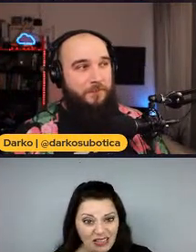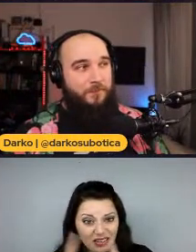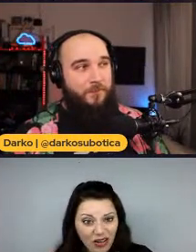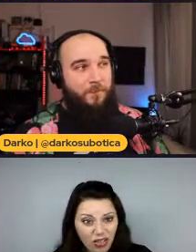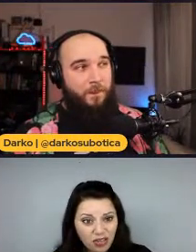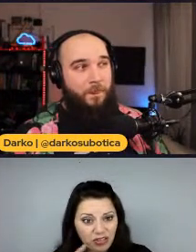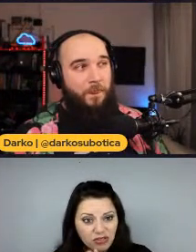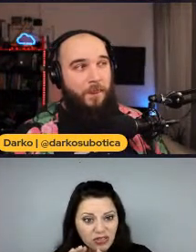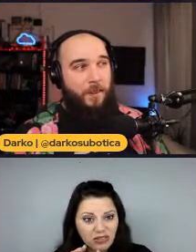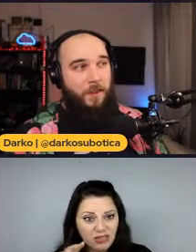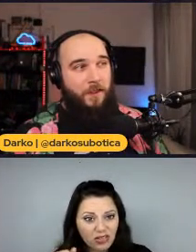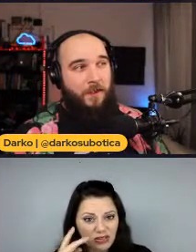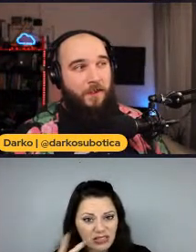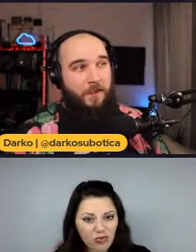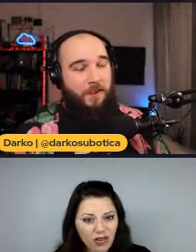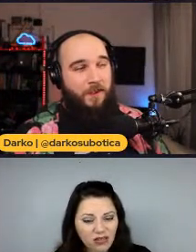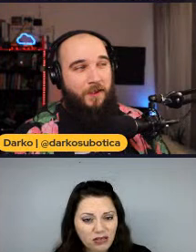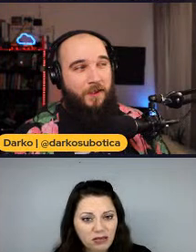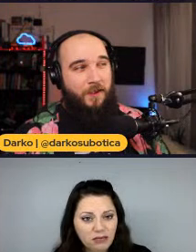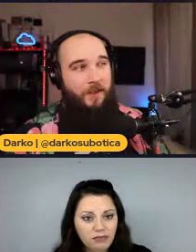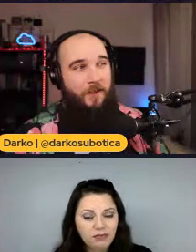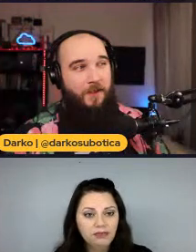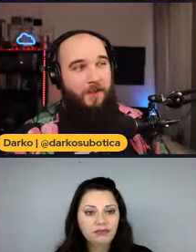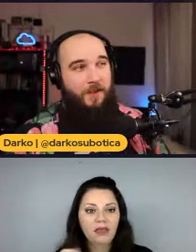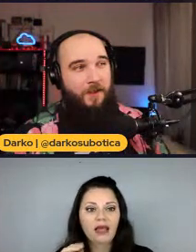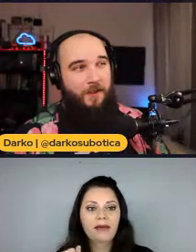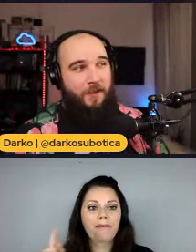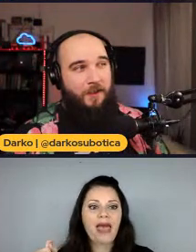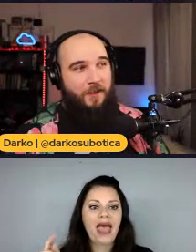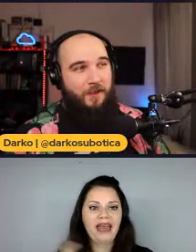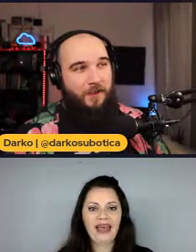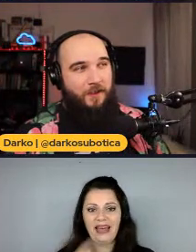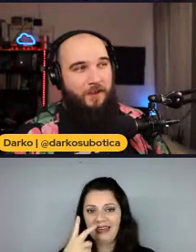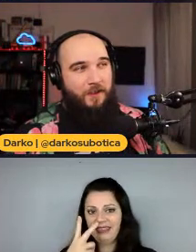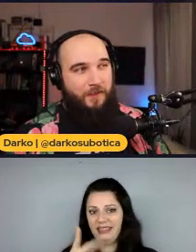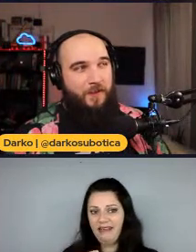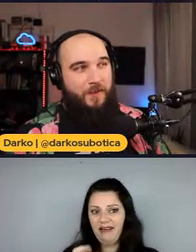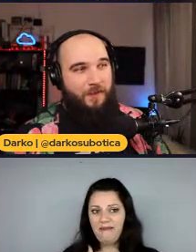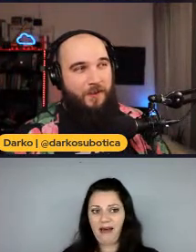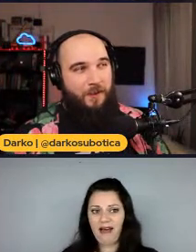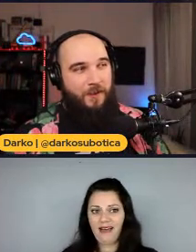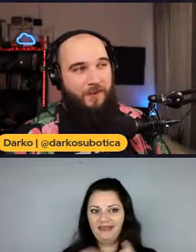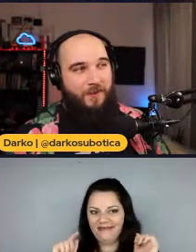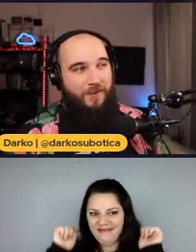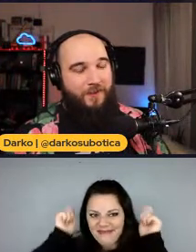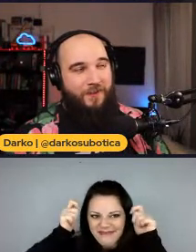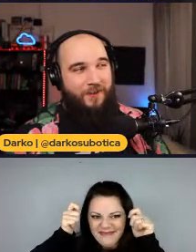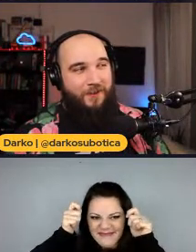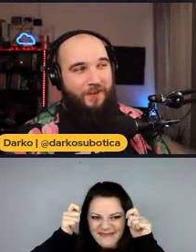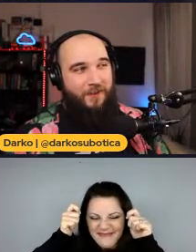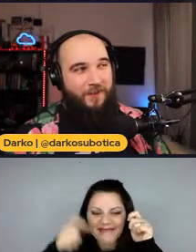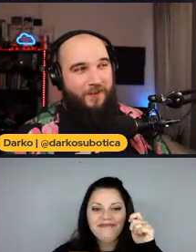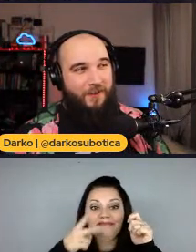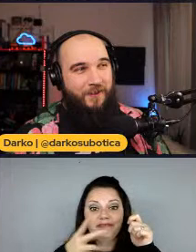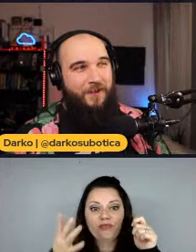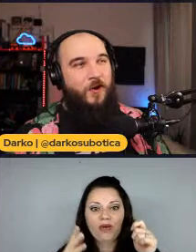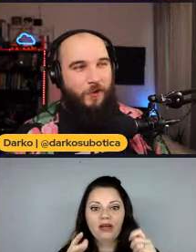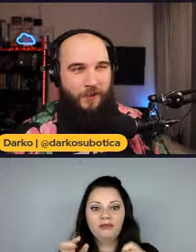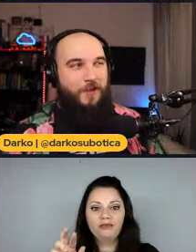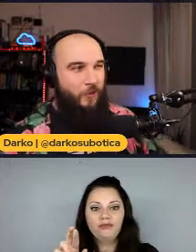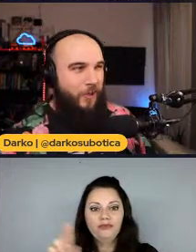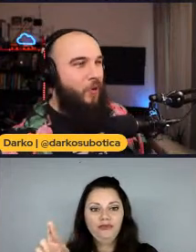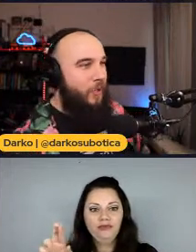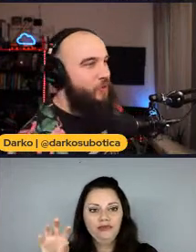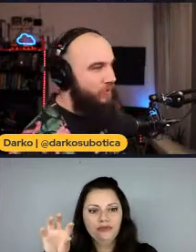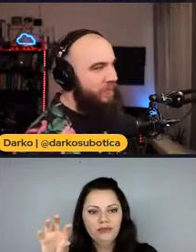stream. So what I'm seeing on my side, let me get my pancakes hat back on. So what I'm seeing on my side is basically write that, and then